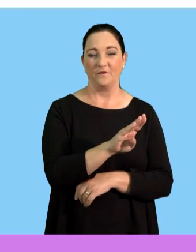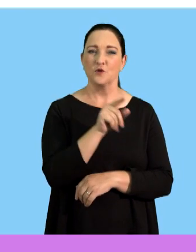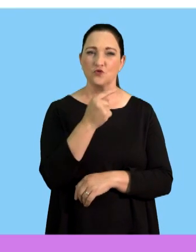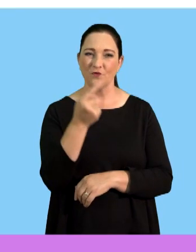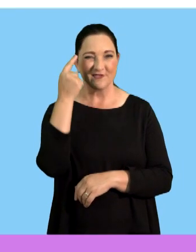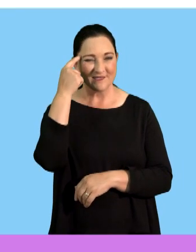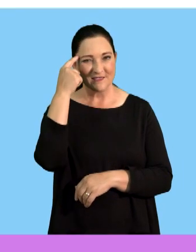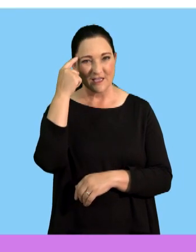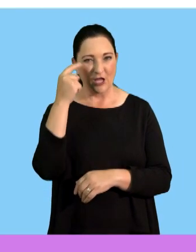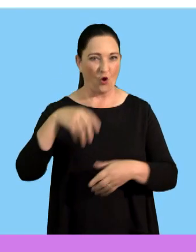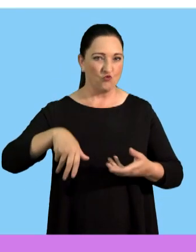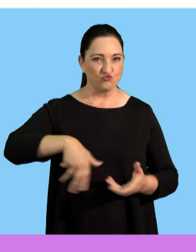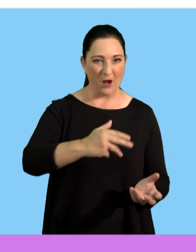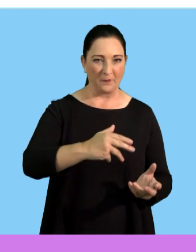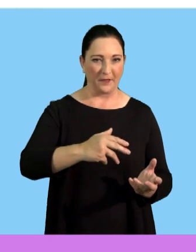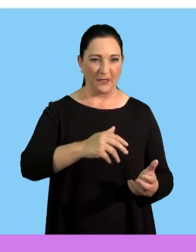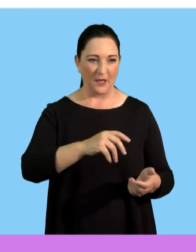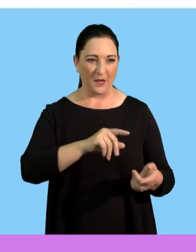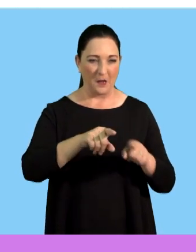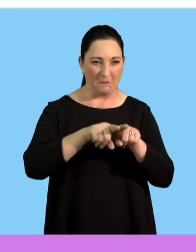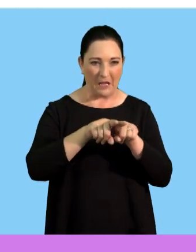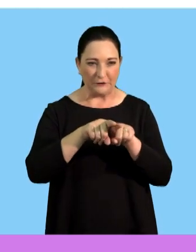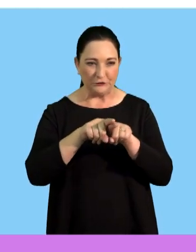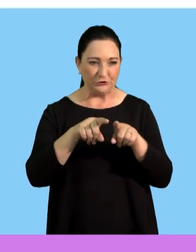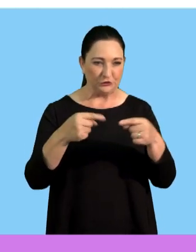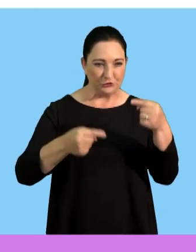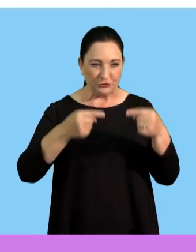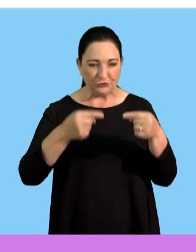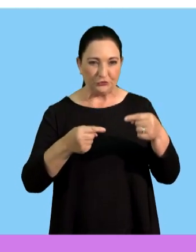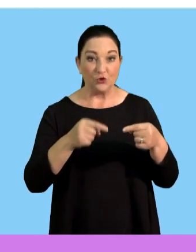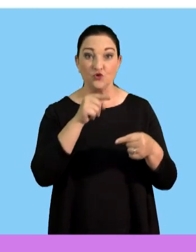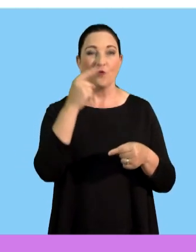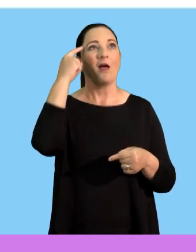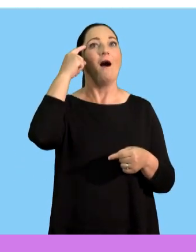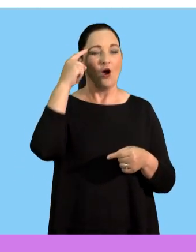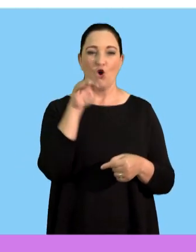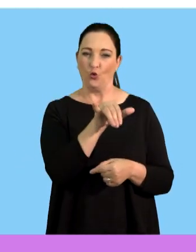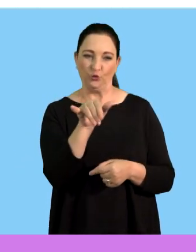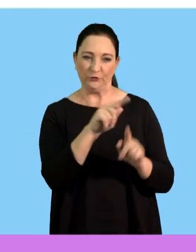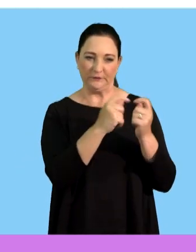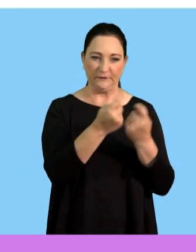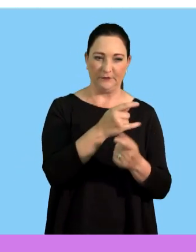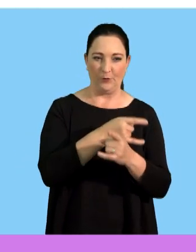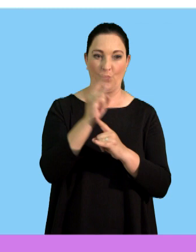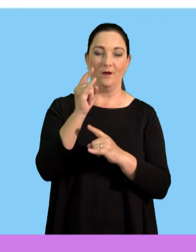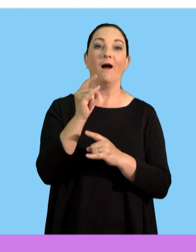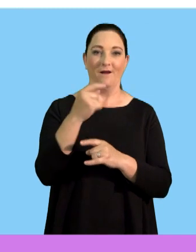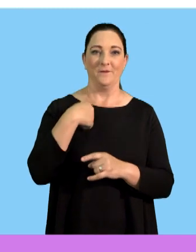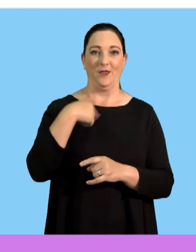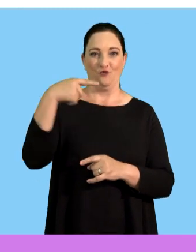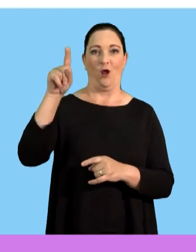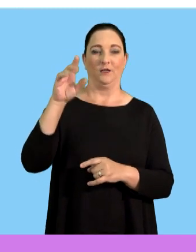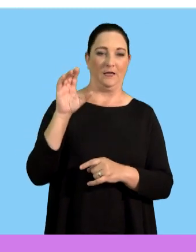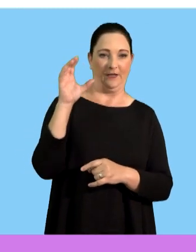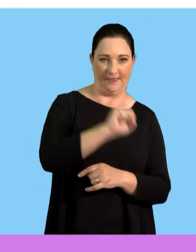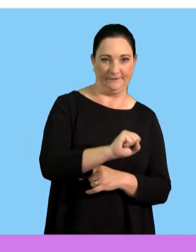winner of a rugby match correctly. Okay? So what do you think? Where will we place number B? Okay, that's true.